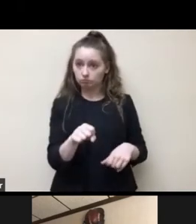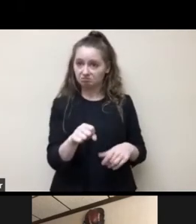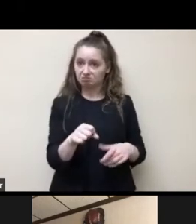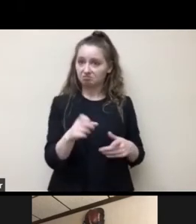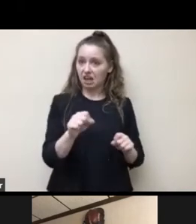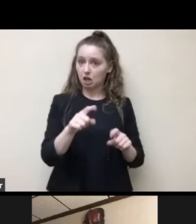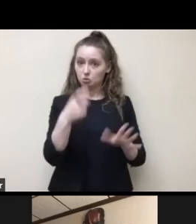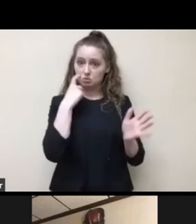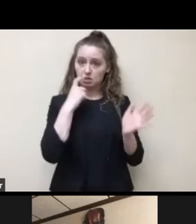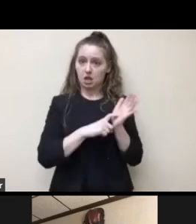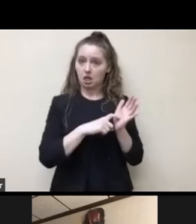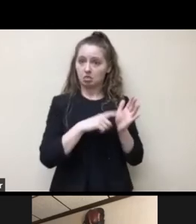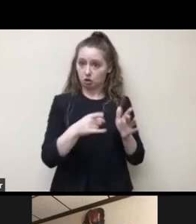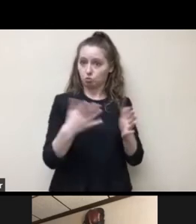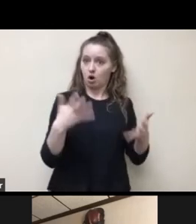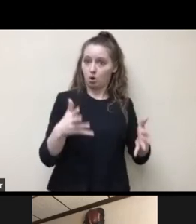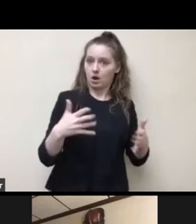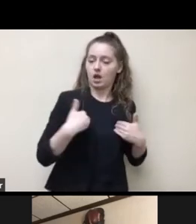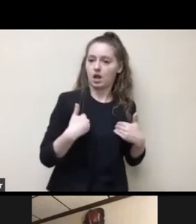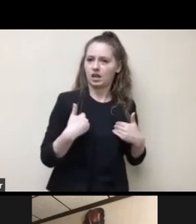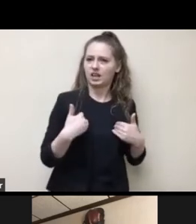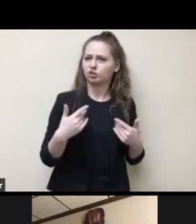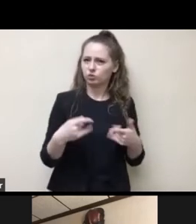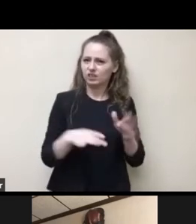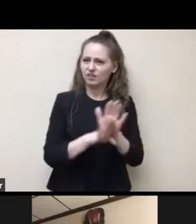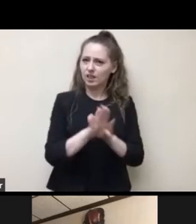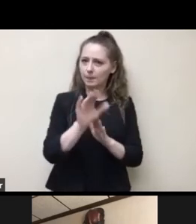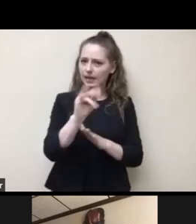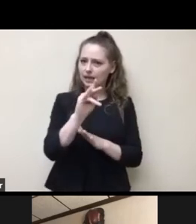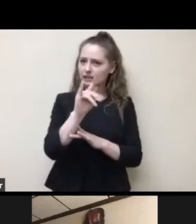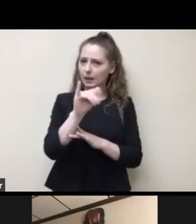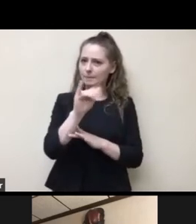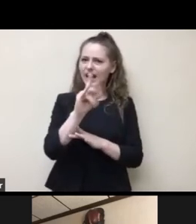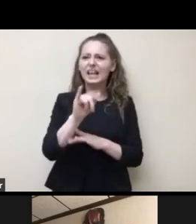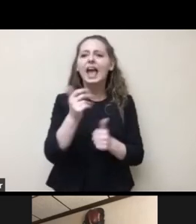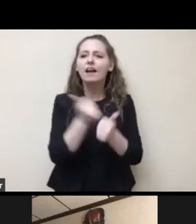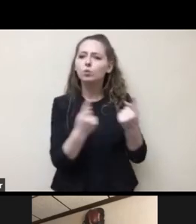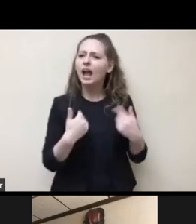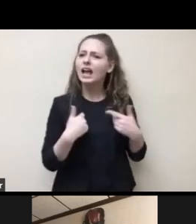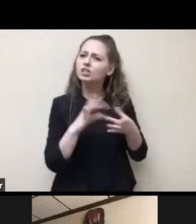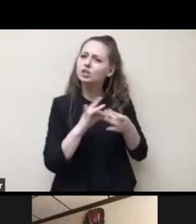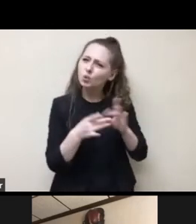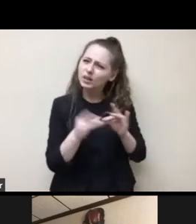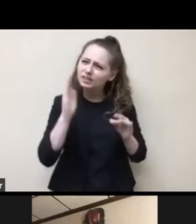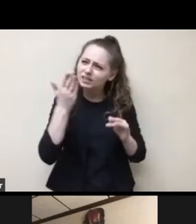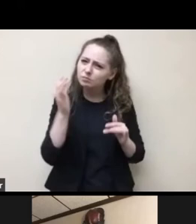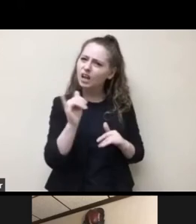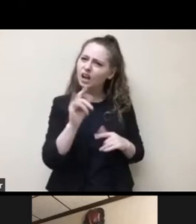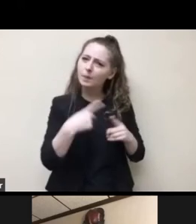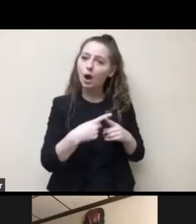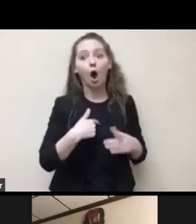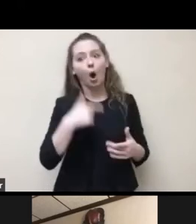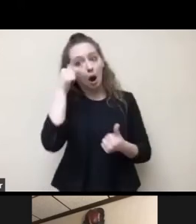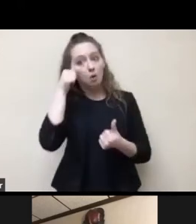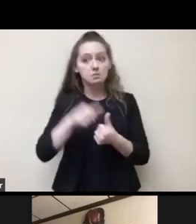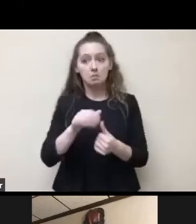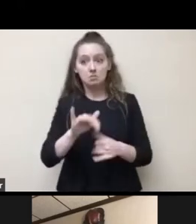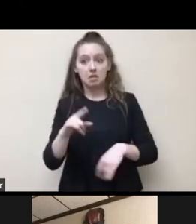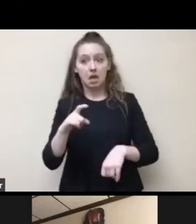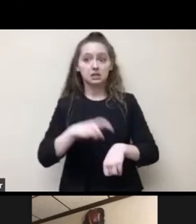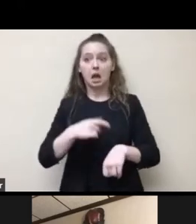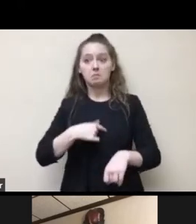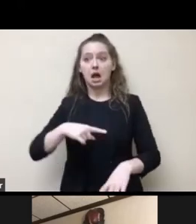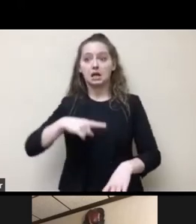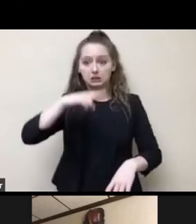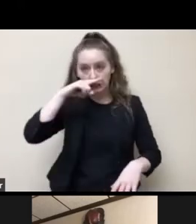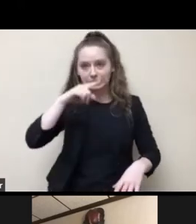do you build up an antibody? Because everybody's got a story, it seems like, about, I remember that time I sneezed in January or